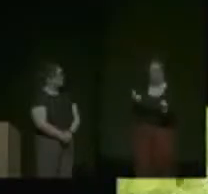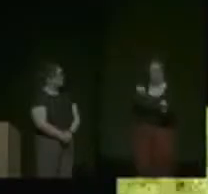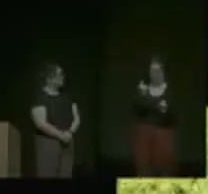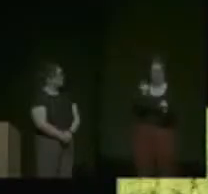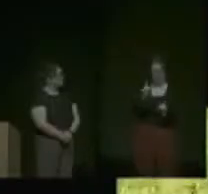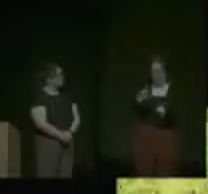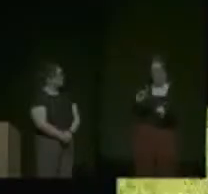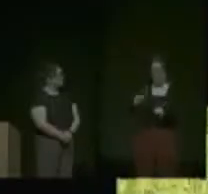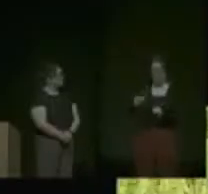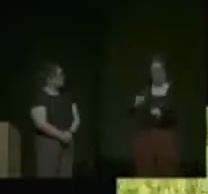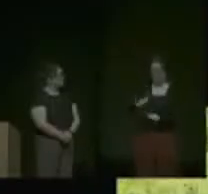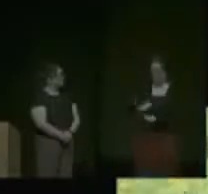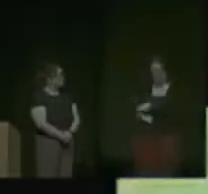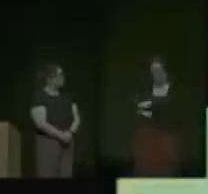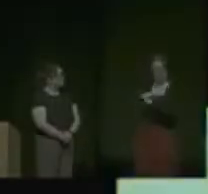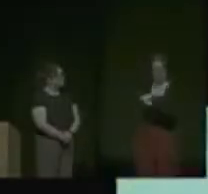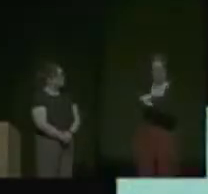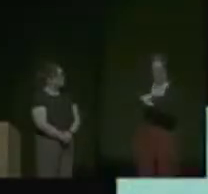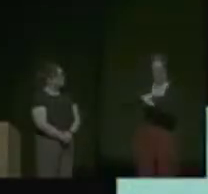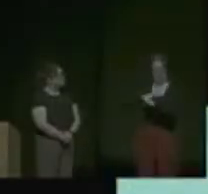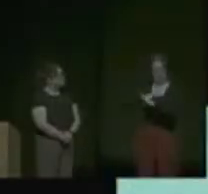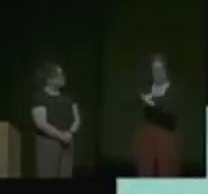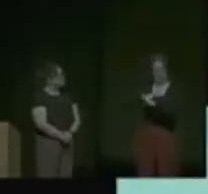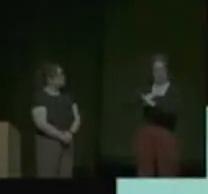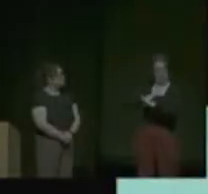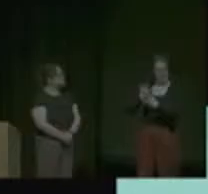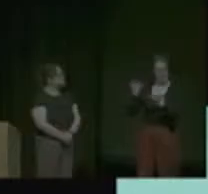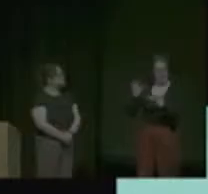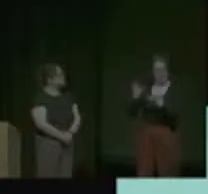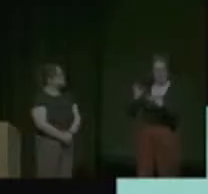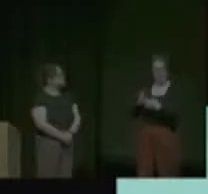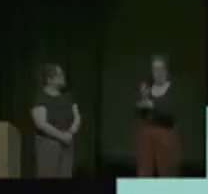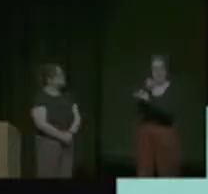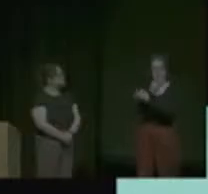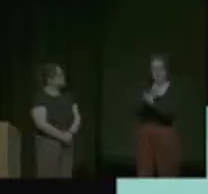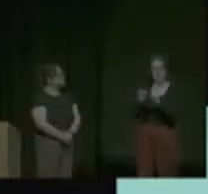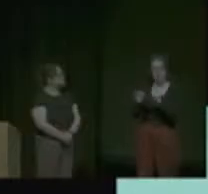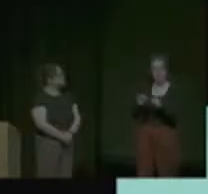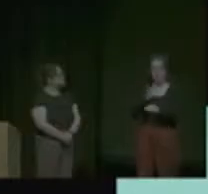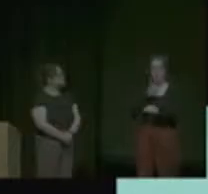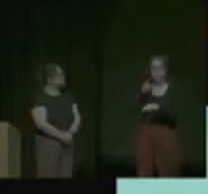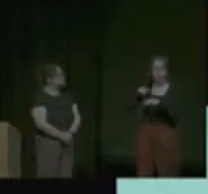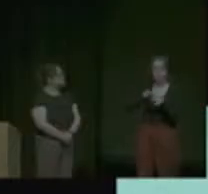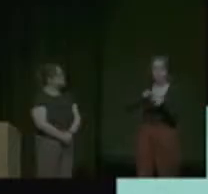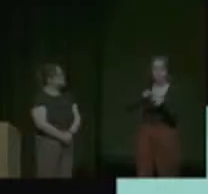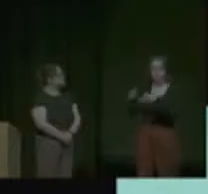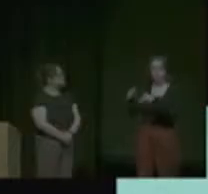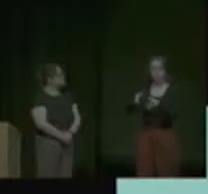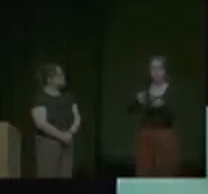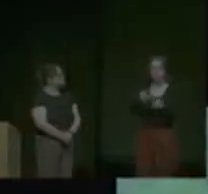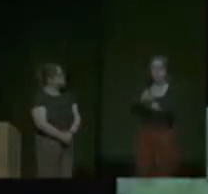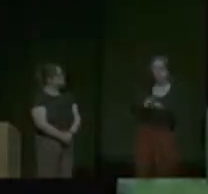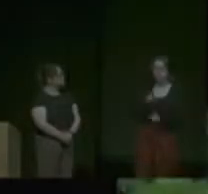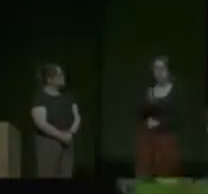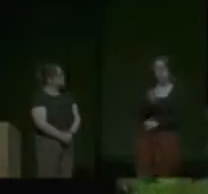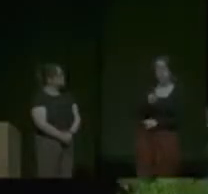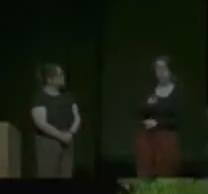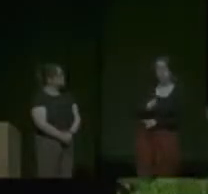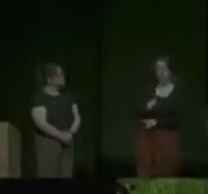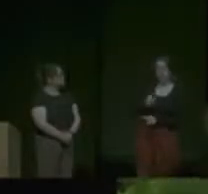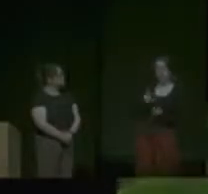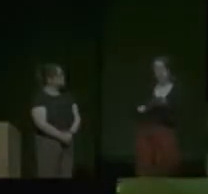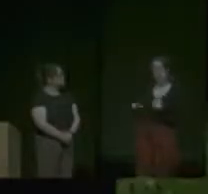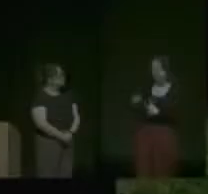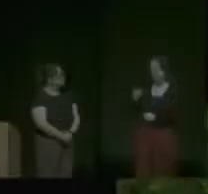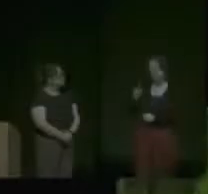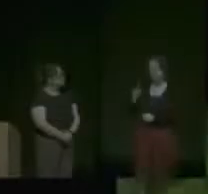only thing standing in the way of a completely free-flowing Cuyahoga River from Kent to Lake Erie. Even though dams were built